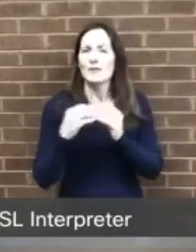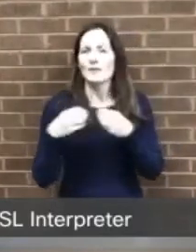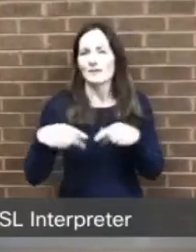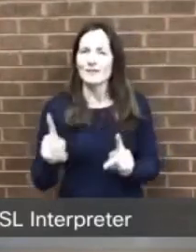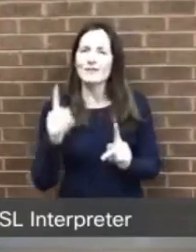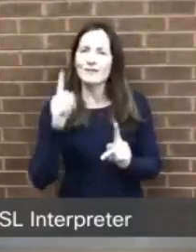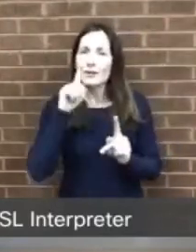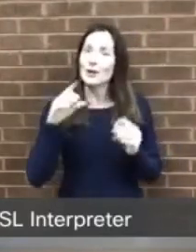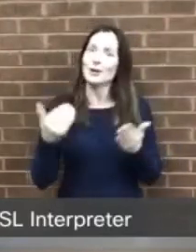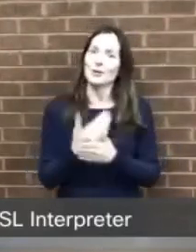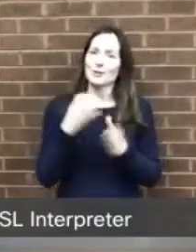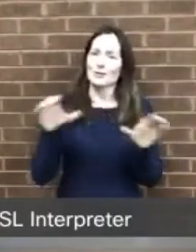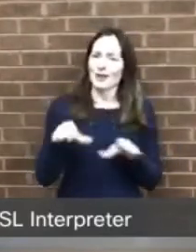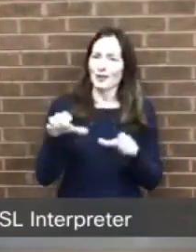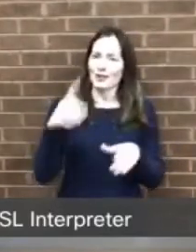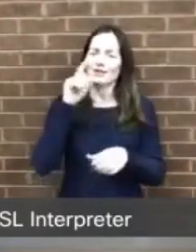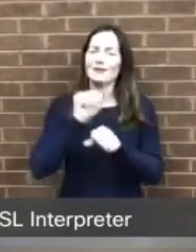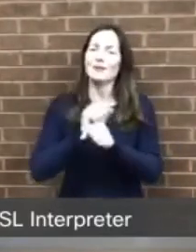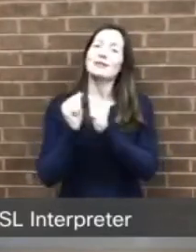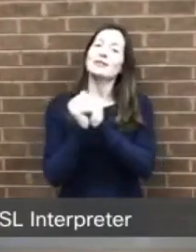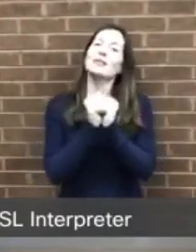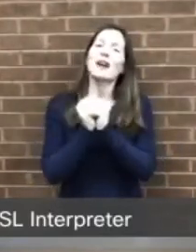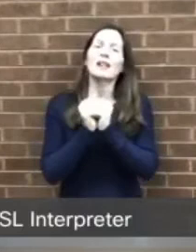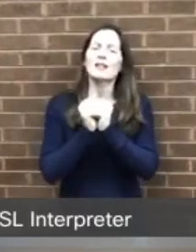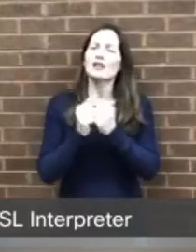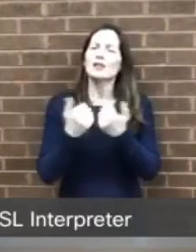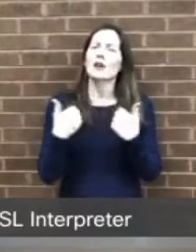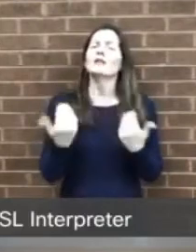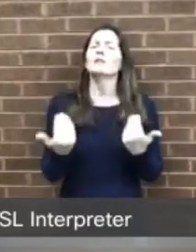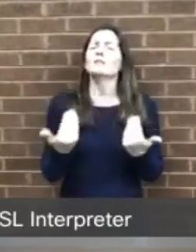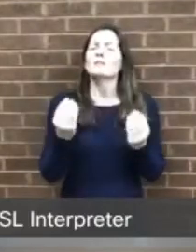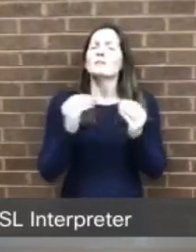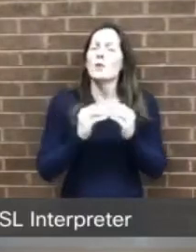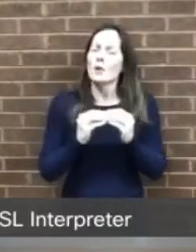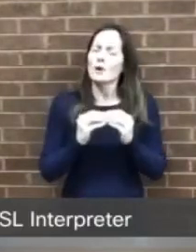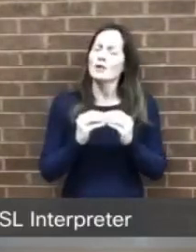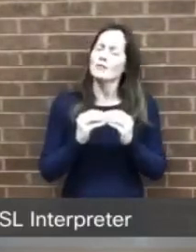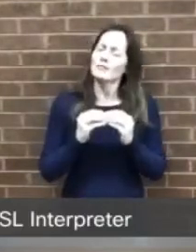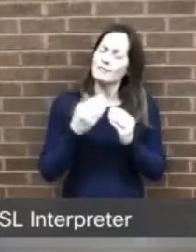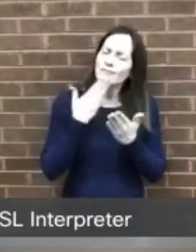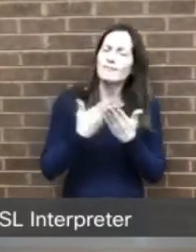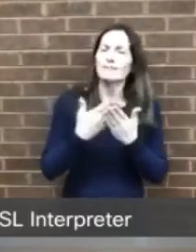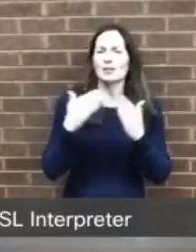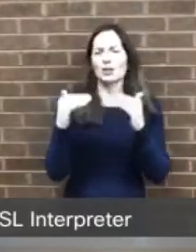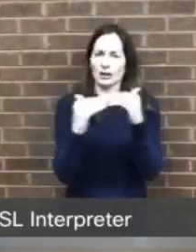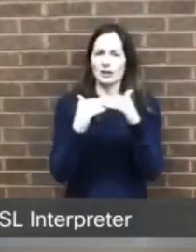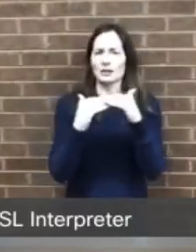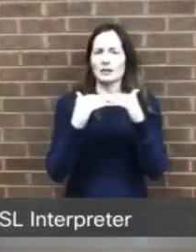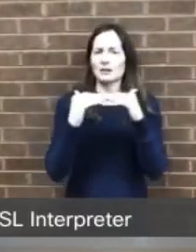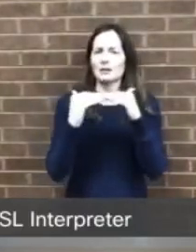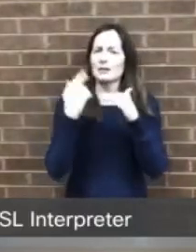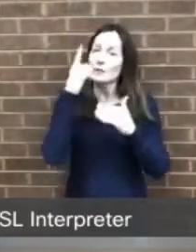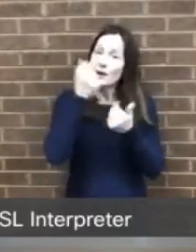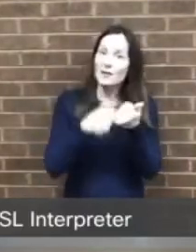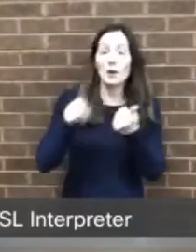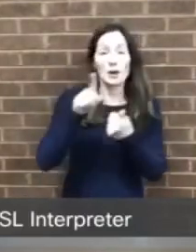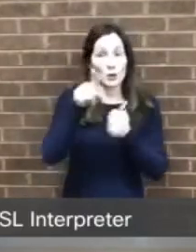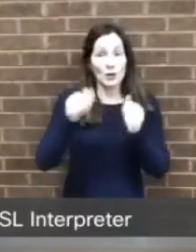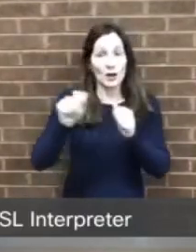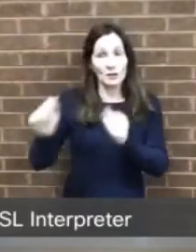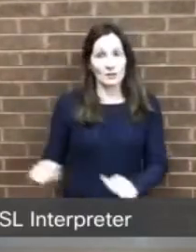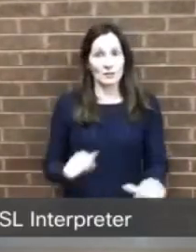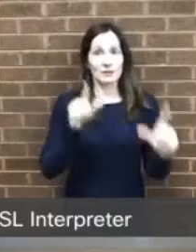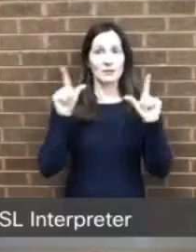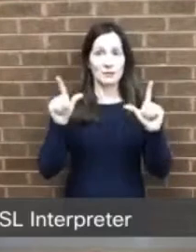work together toward greater justice for all in our community. You can visit the Federation's website for updates on